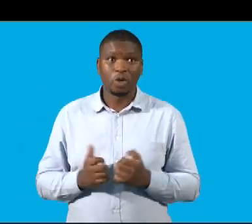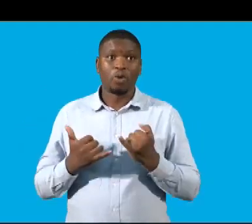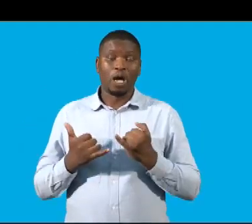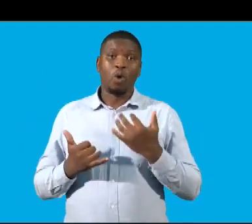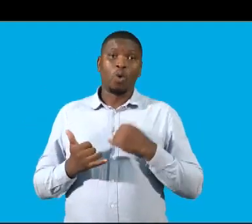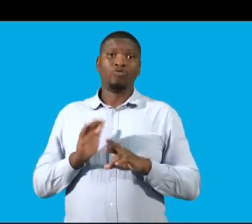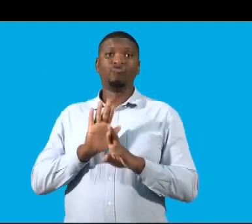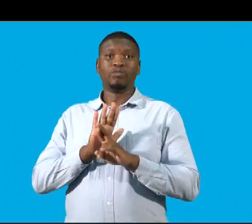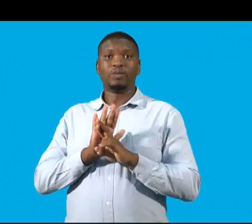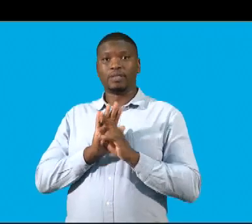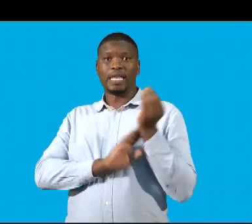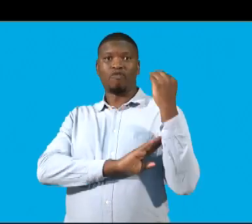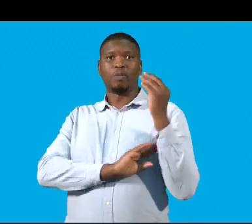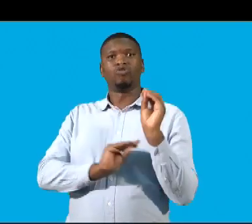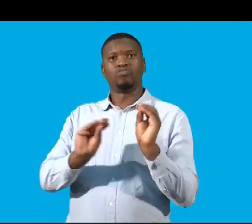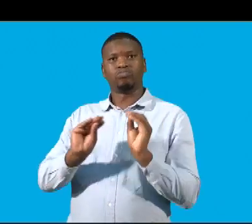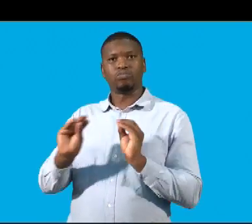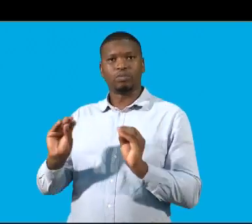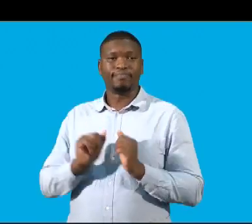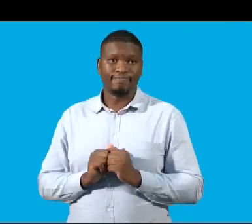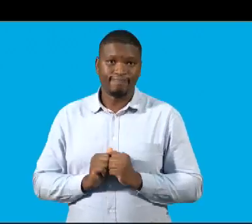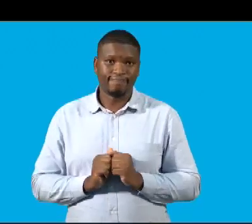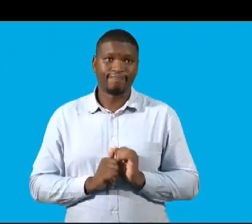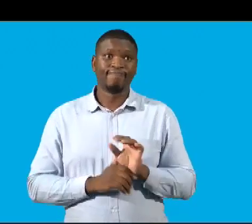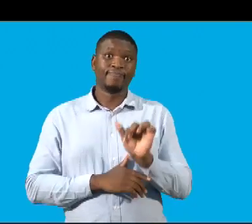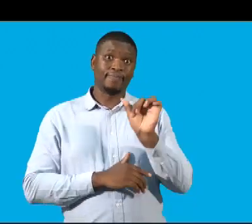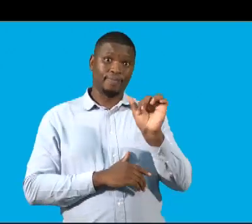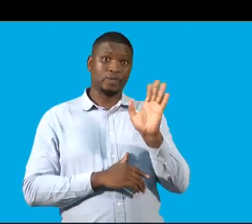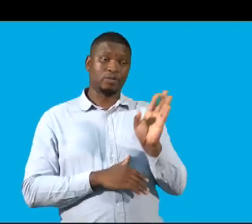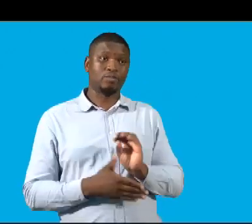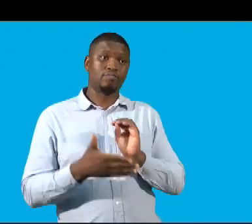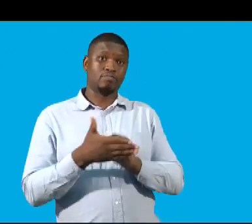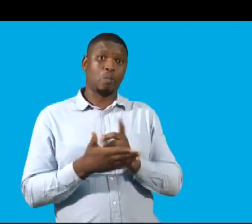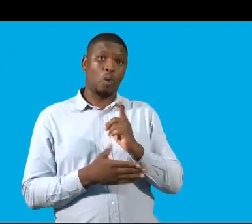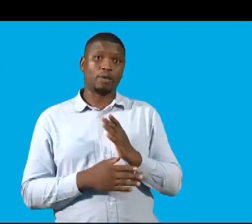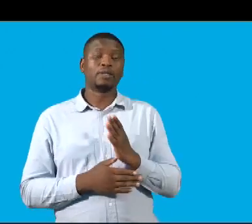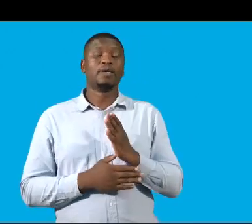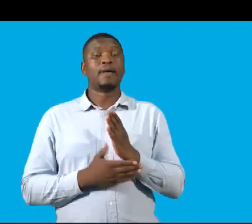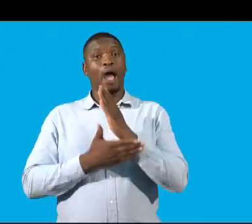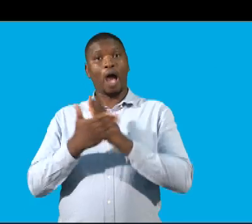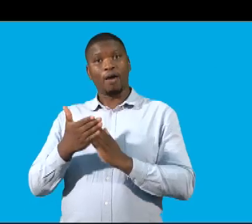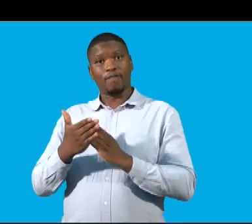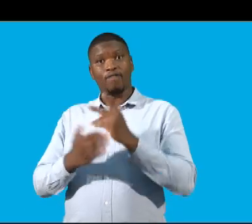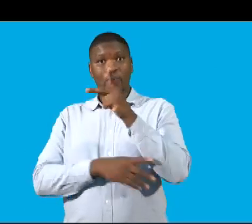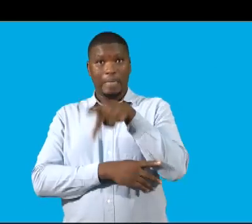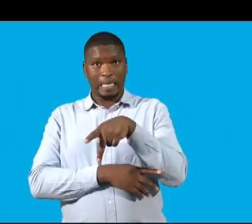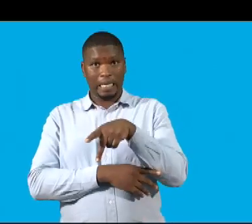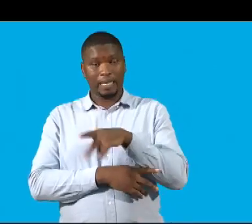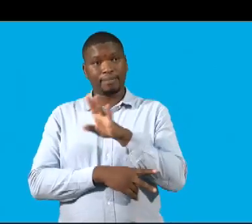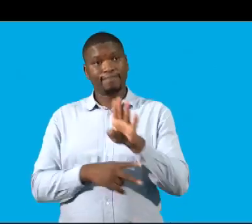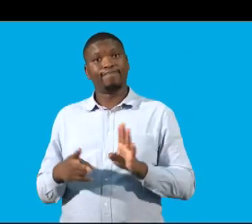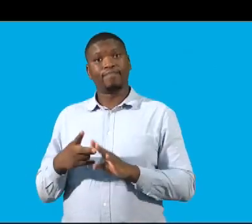value. So let's take our information and represent it. So in the place of A, we know we are going to write that is half of